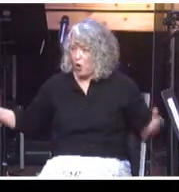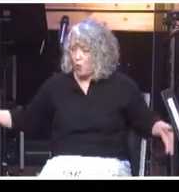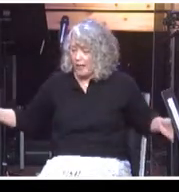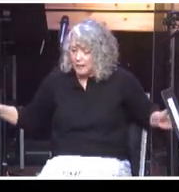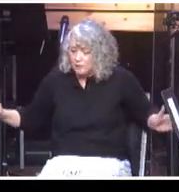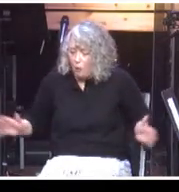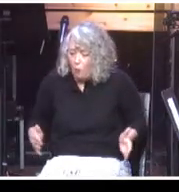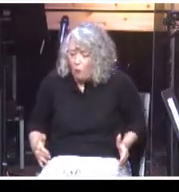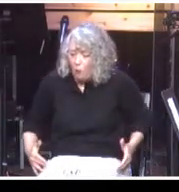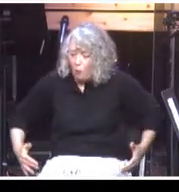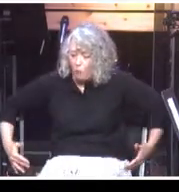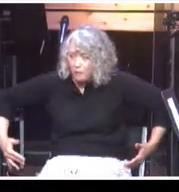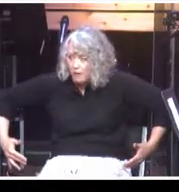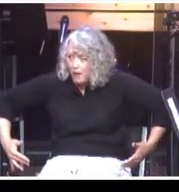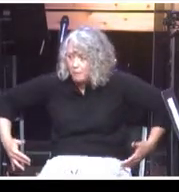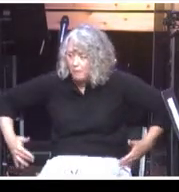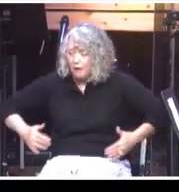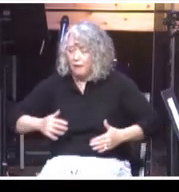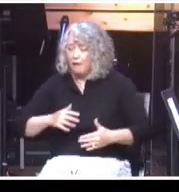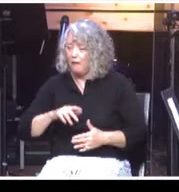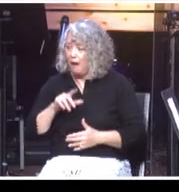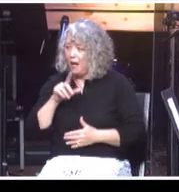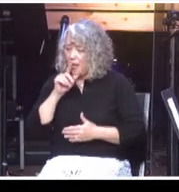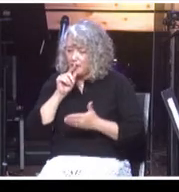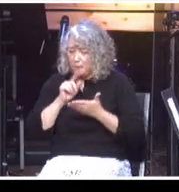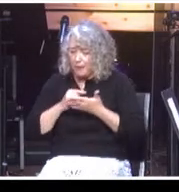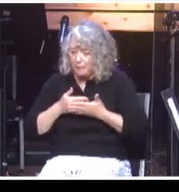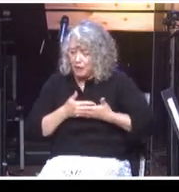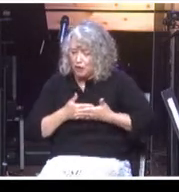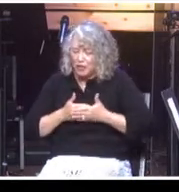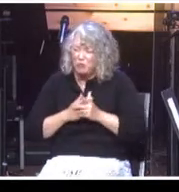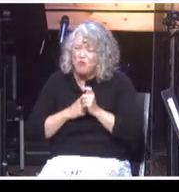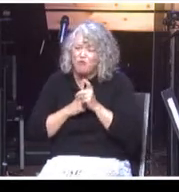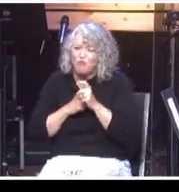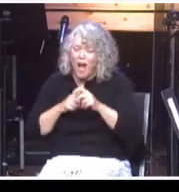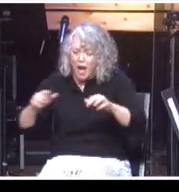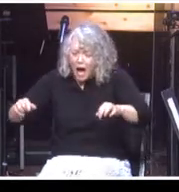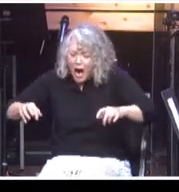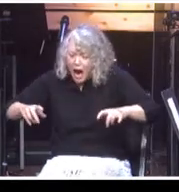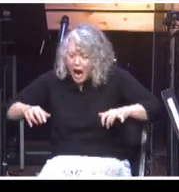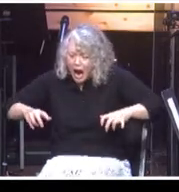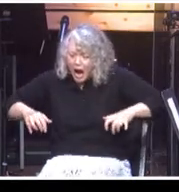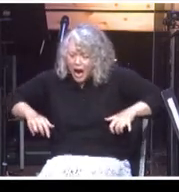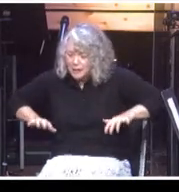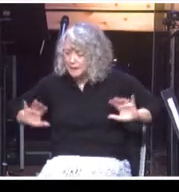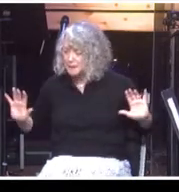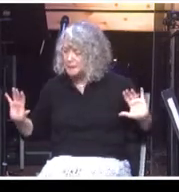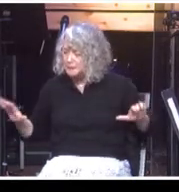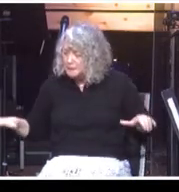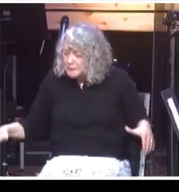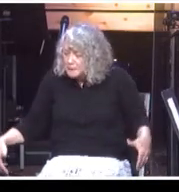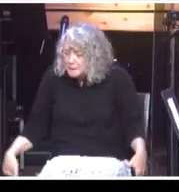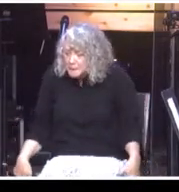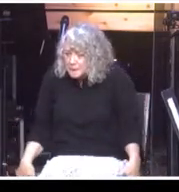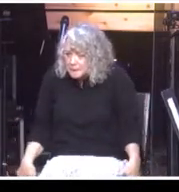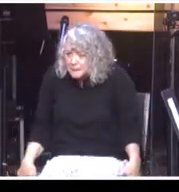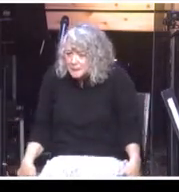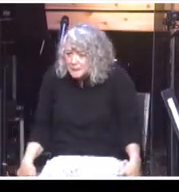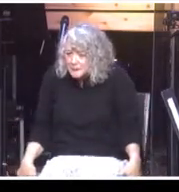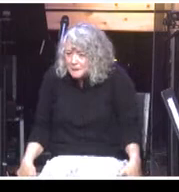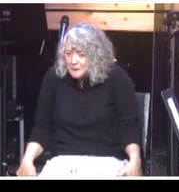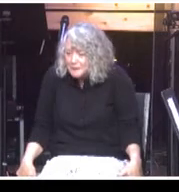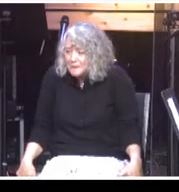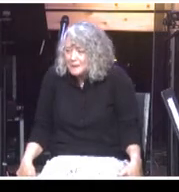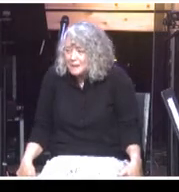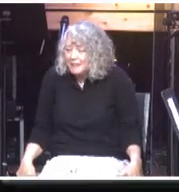race under those outstretched wings for safety. Yeah? You know, the little guys, he's cozy,